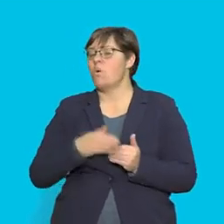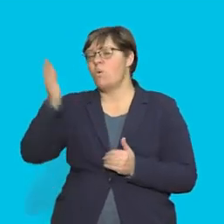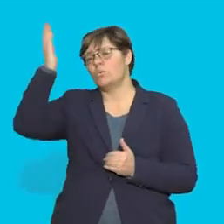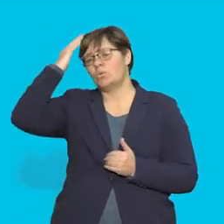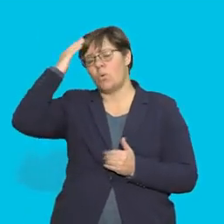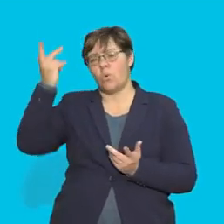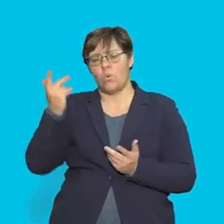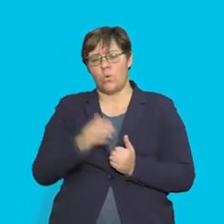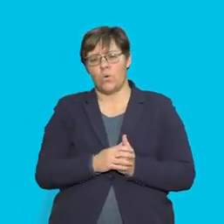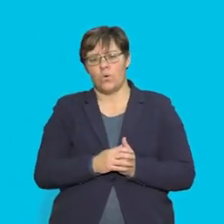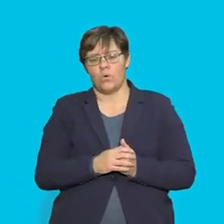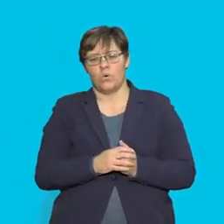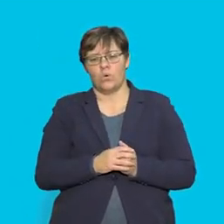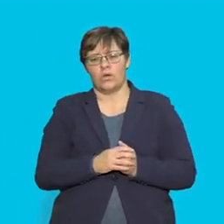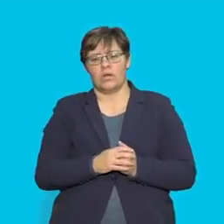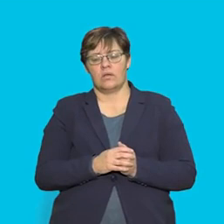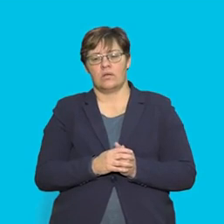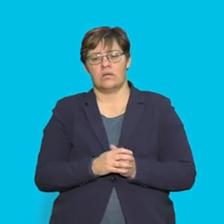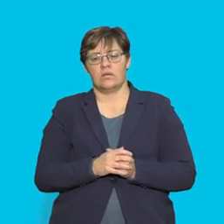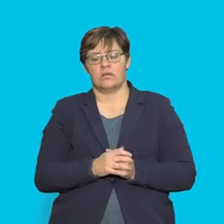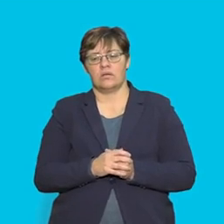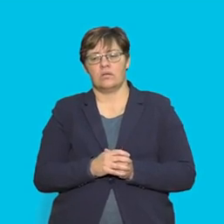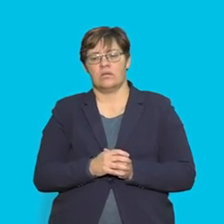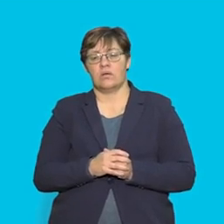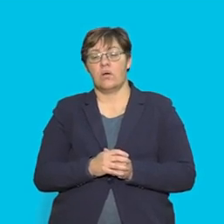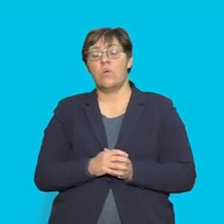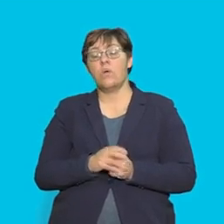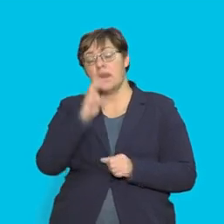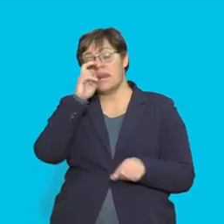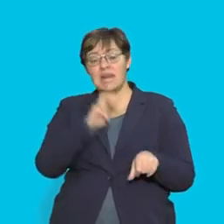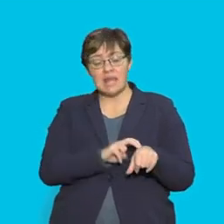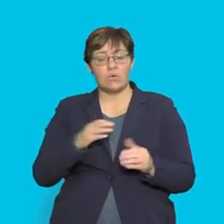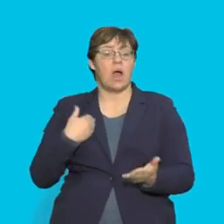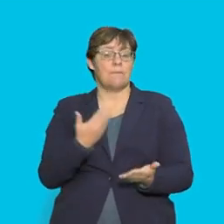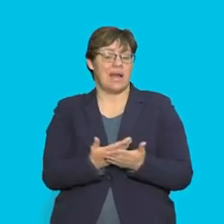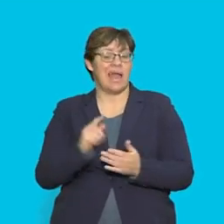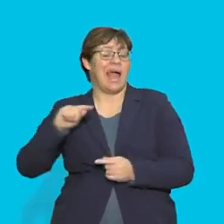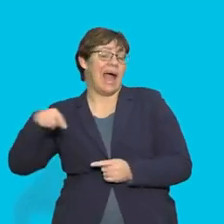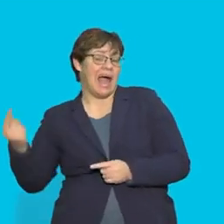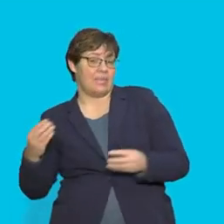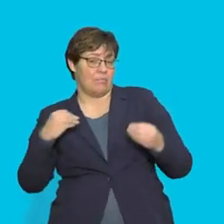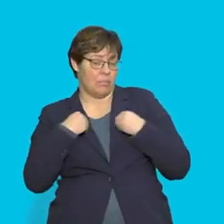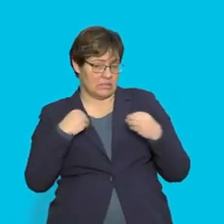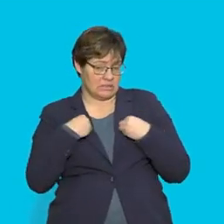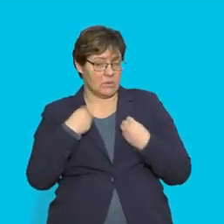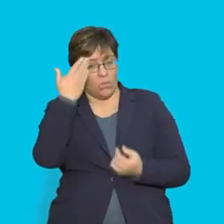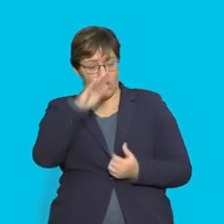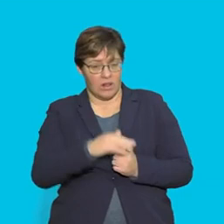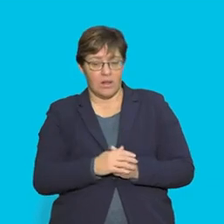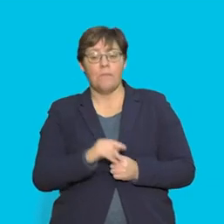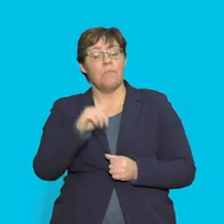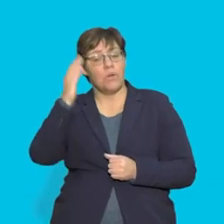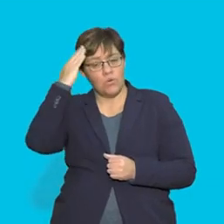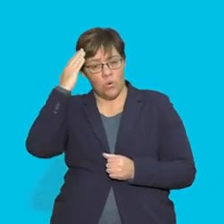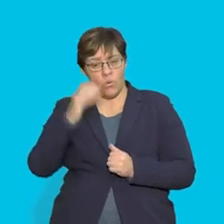the angles in these triangles, right? So we need to try and apply other properties that we know. So I know that